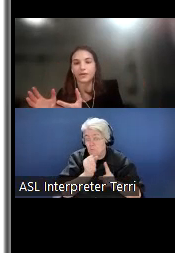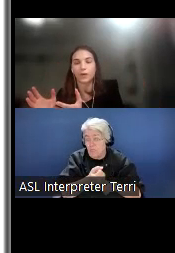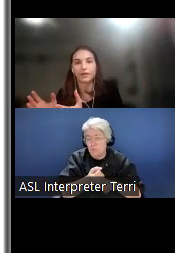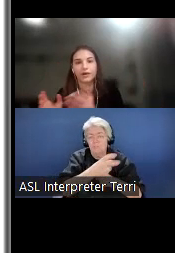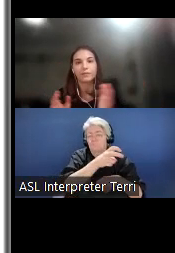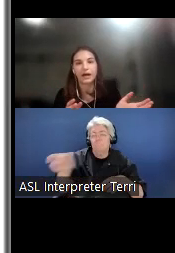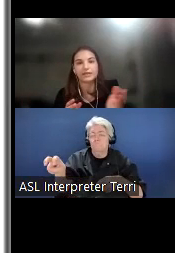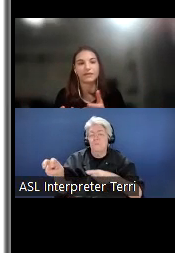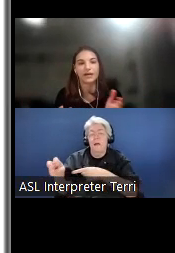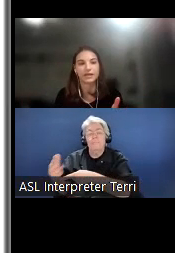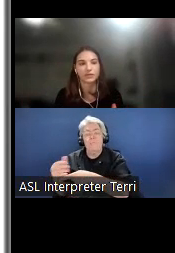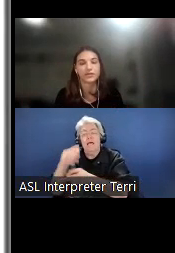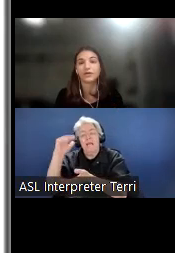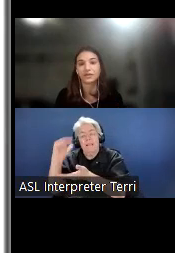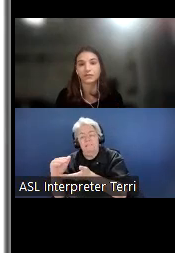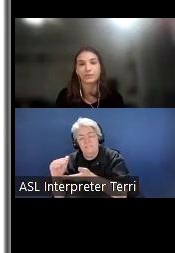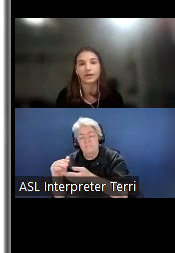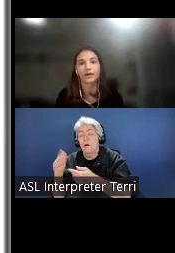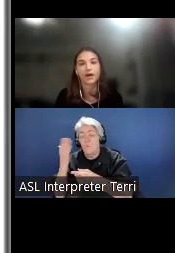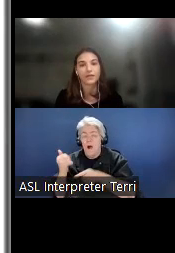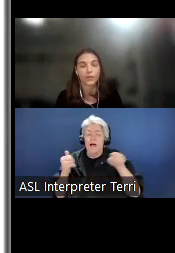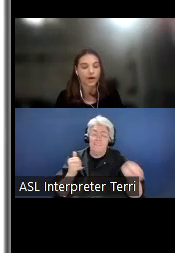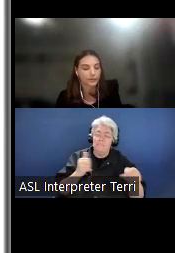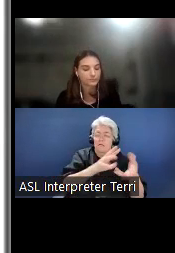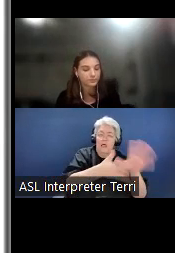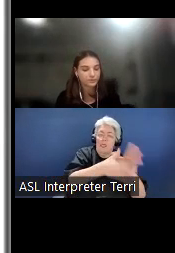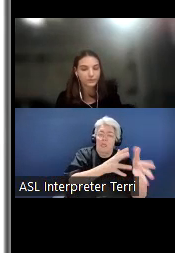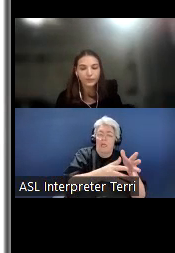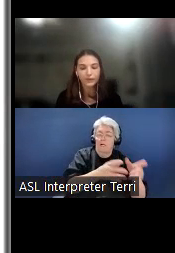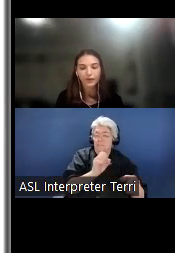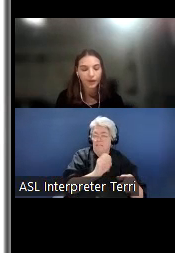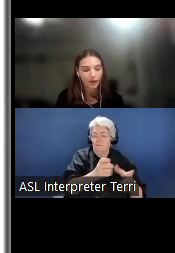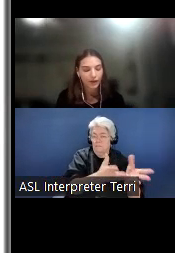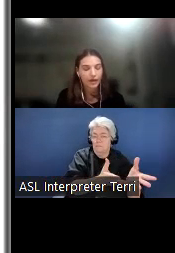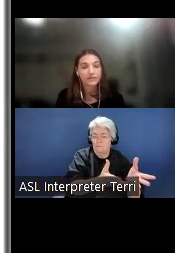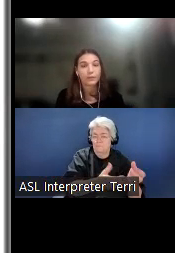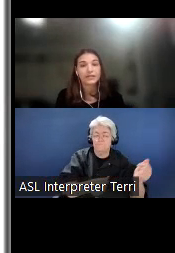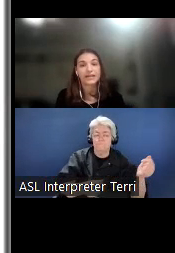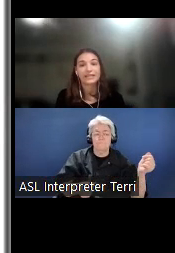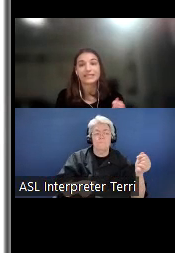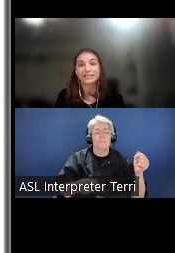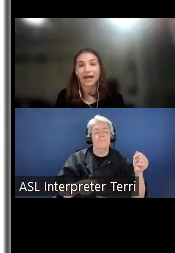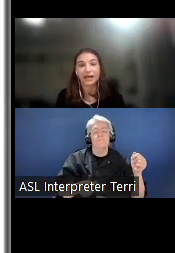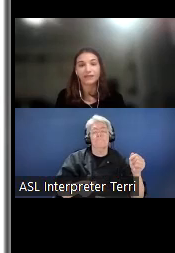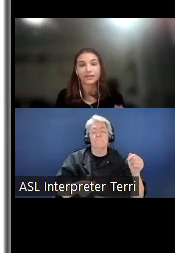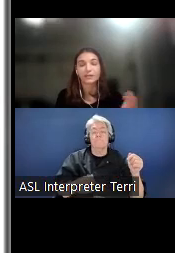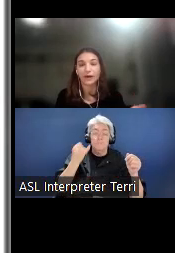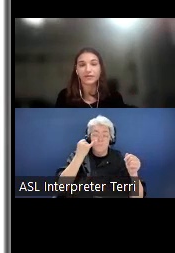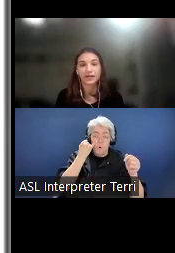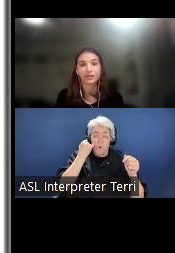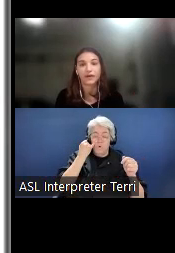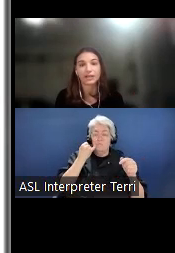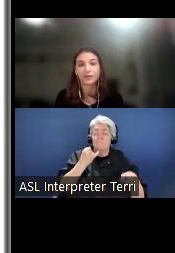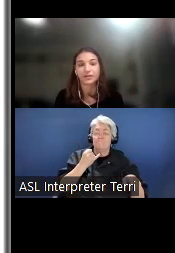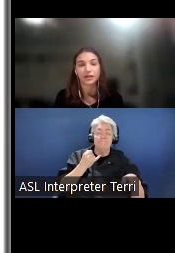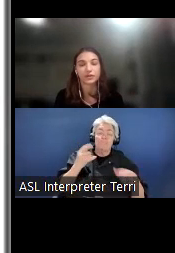to another one because of that sexual assault disrupting their work. If someone decides to stay